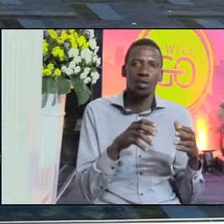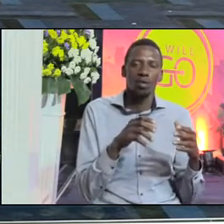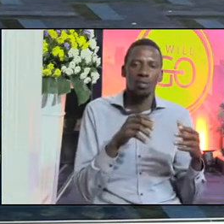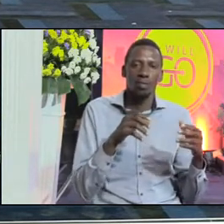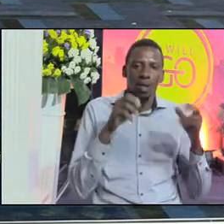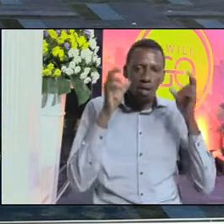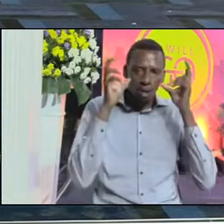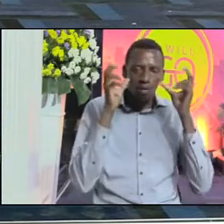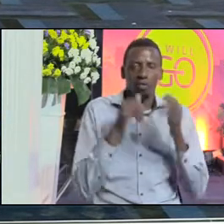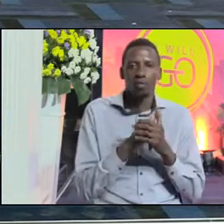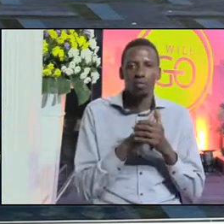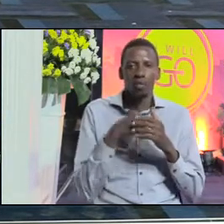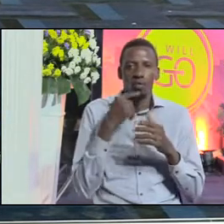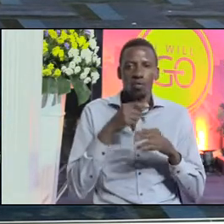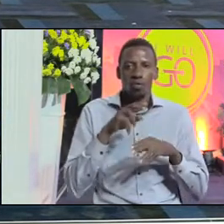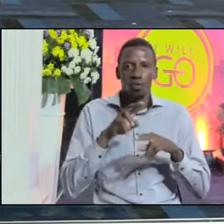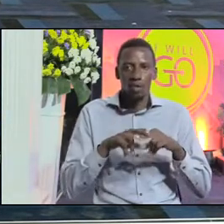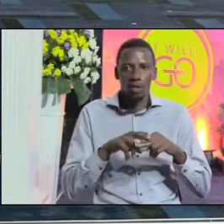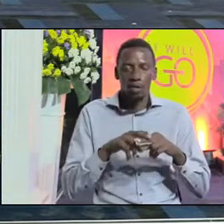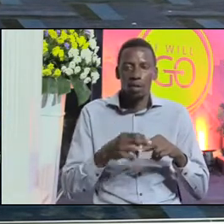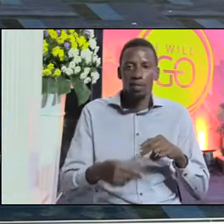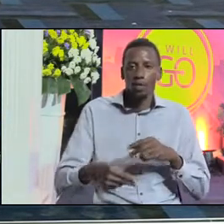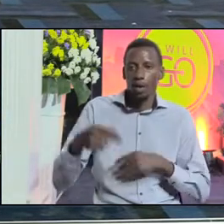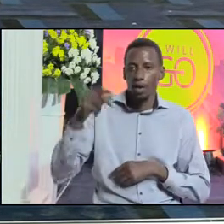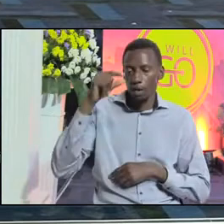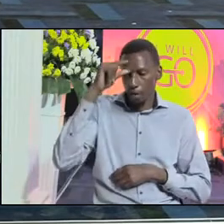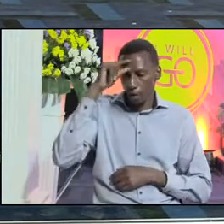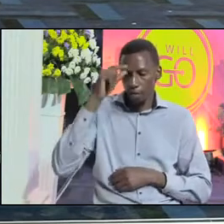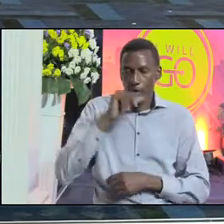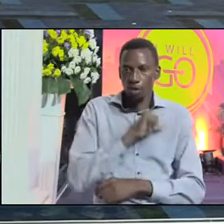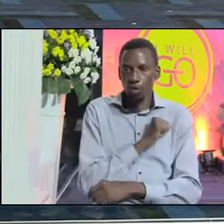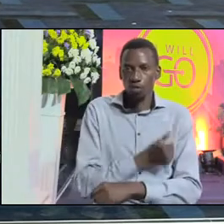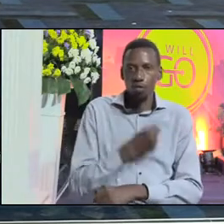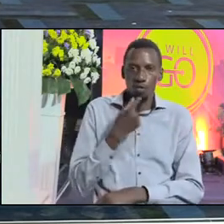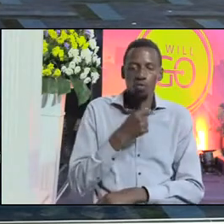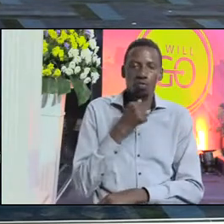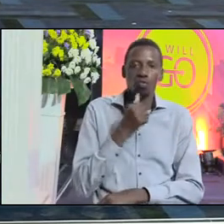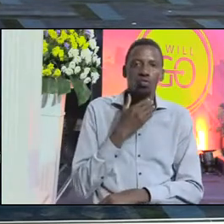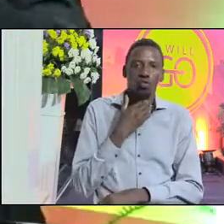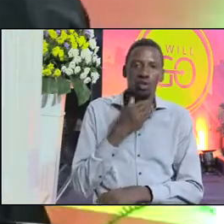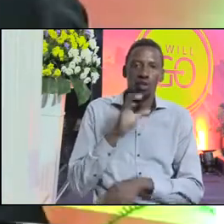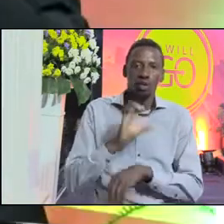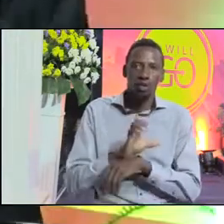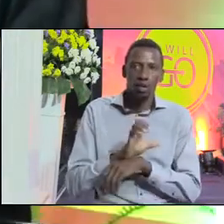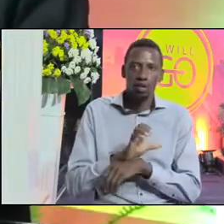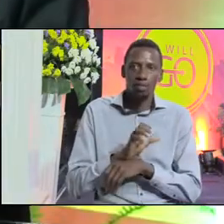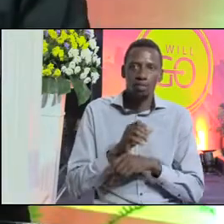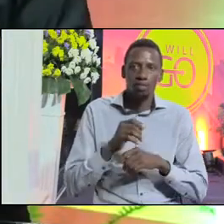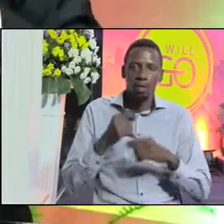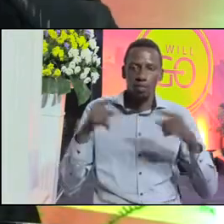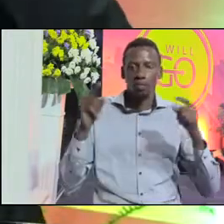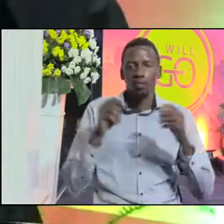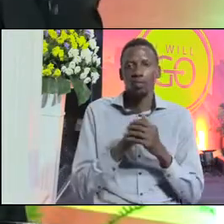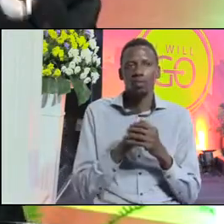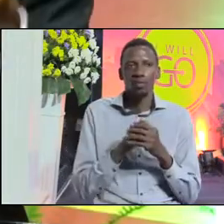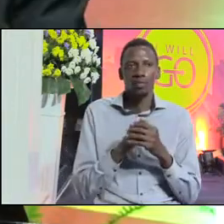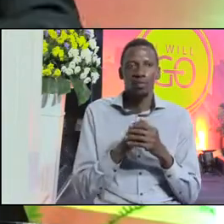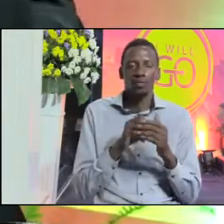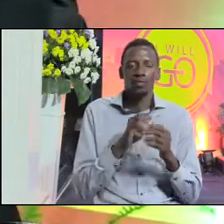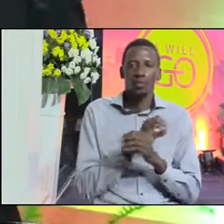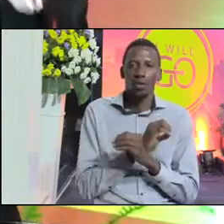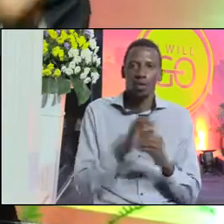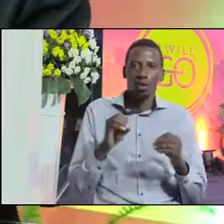authority and those who do not want the church to survive. No politician,